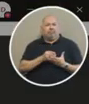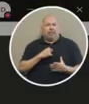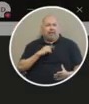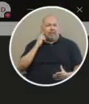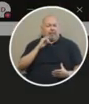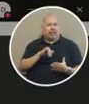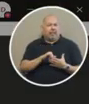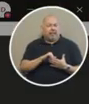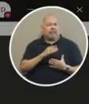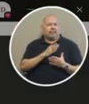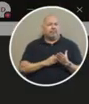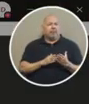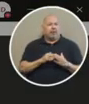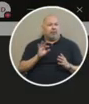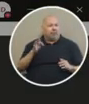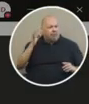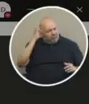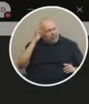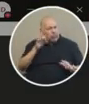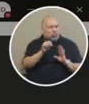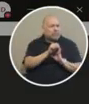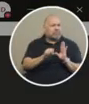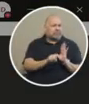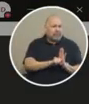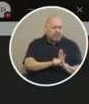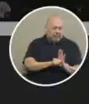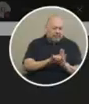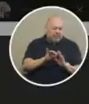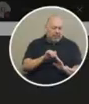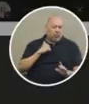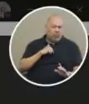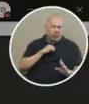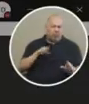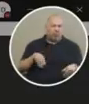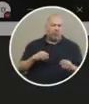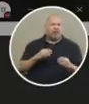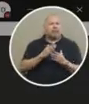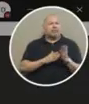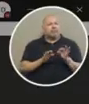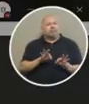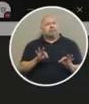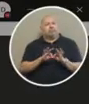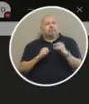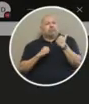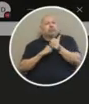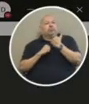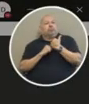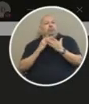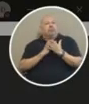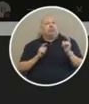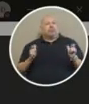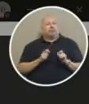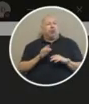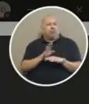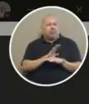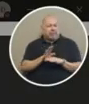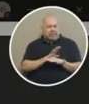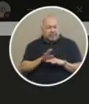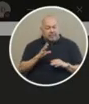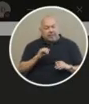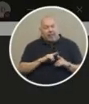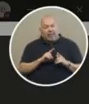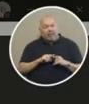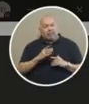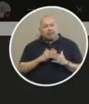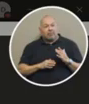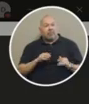that combined with some of the federal and state initiatives will provide some significant support to some of our small businesses. And then